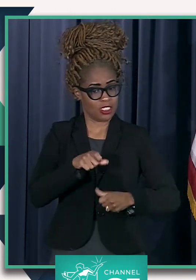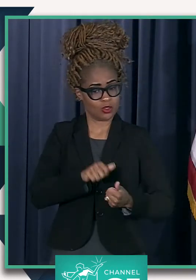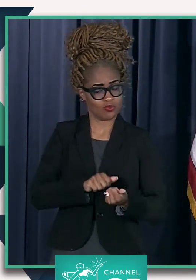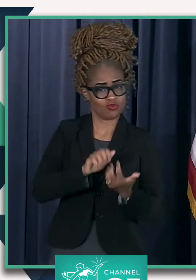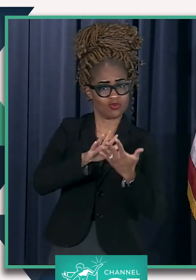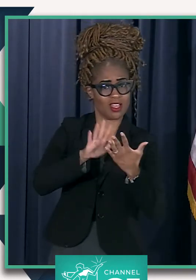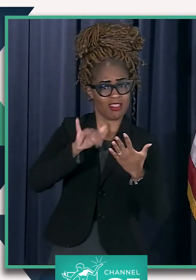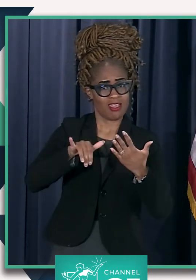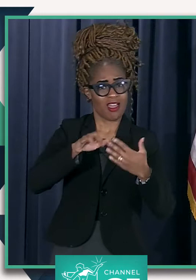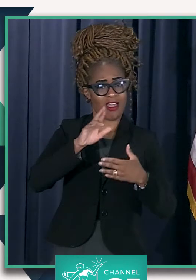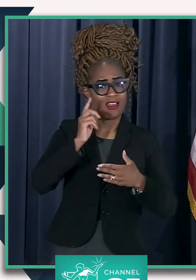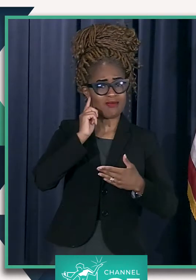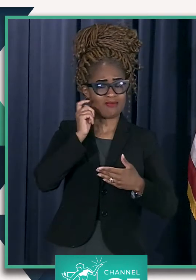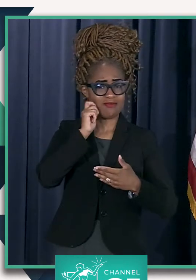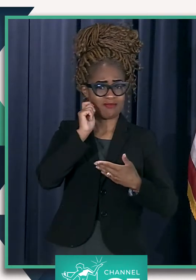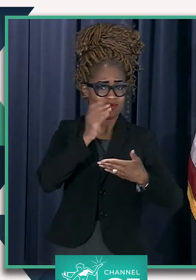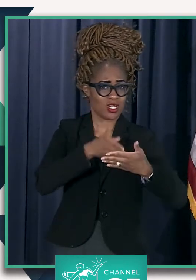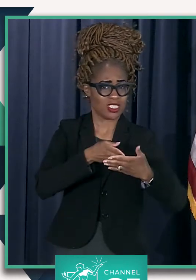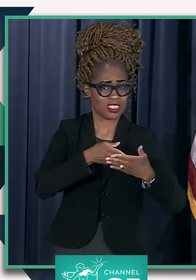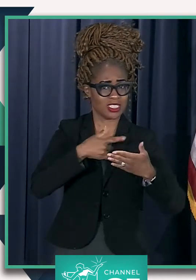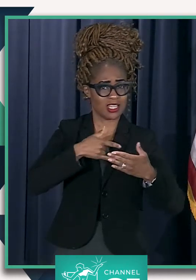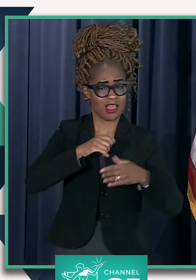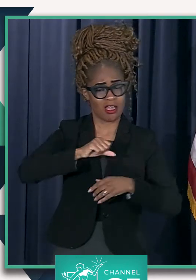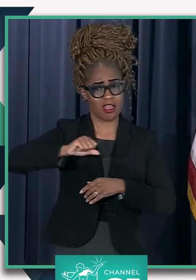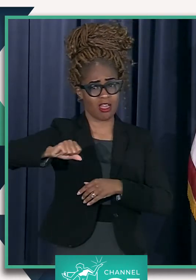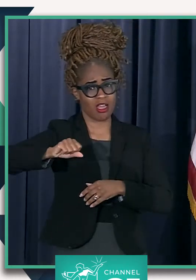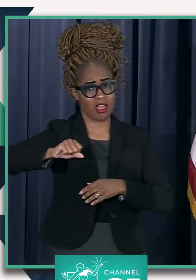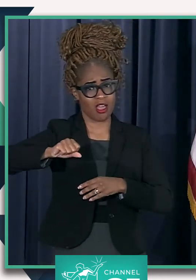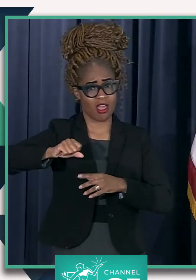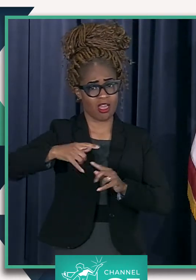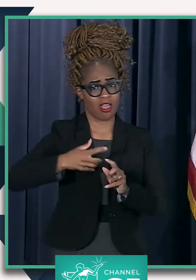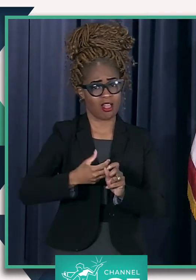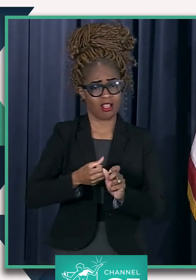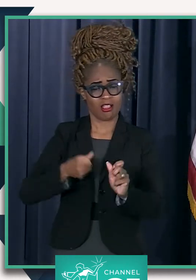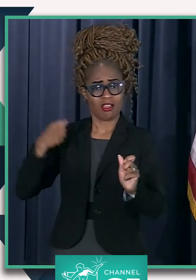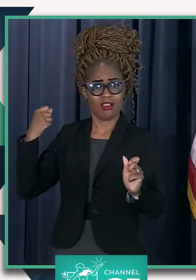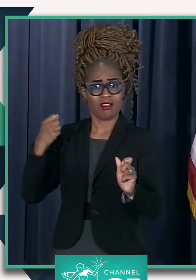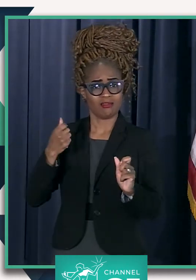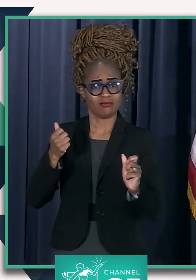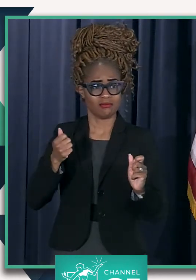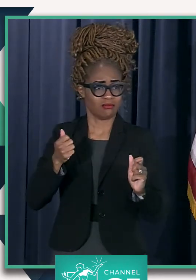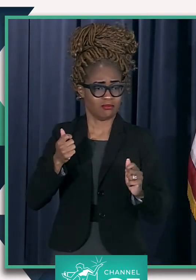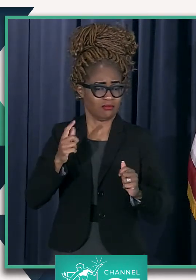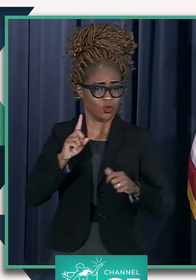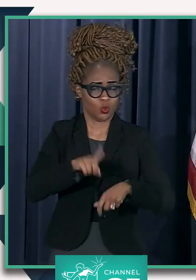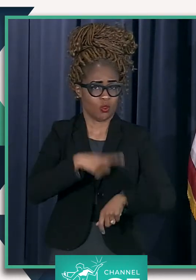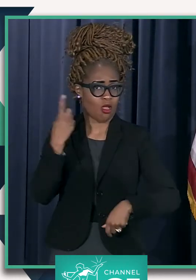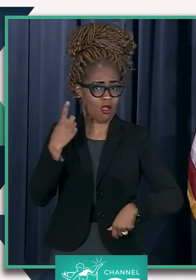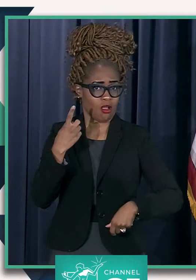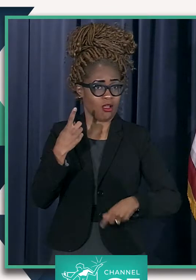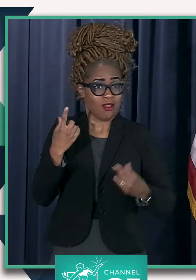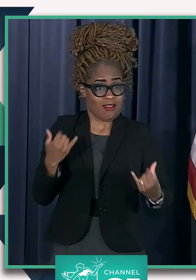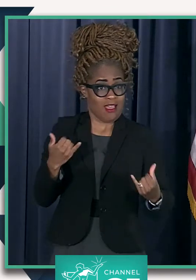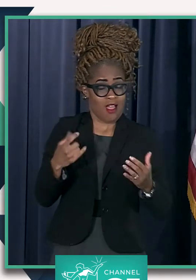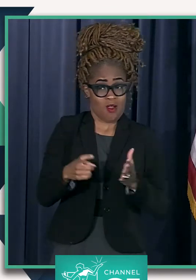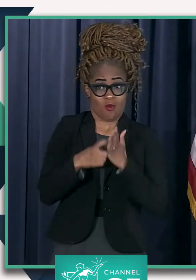too many people back for far too long. And what's clear is this is a moment that requires all of us to